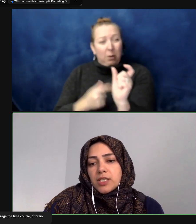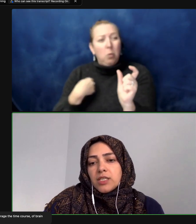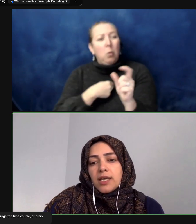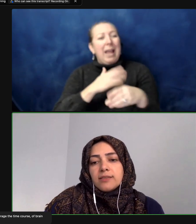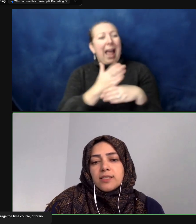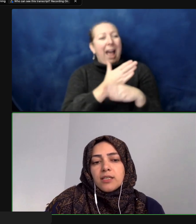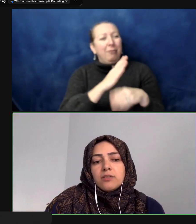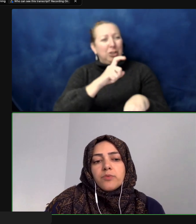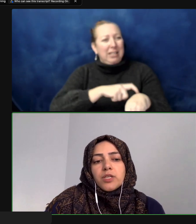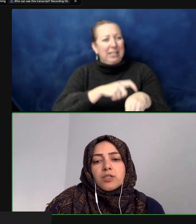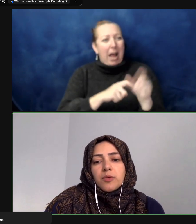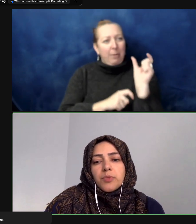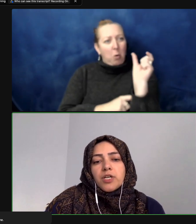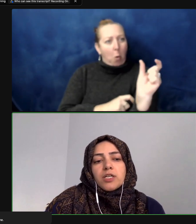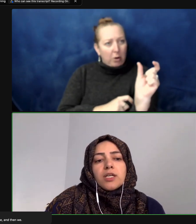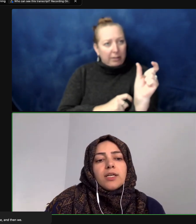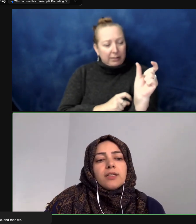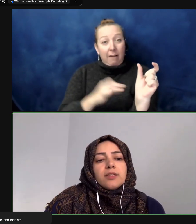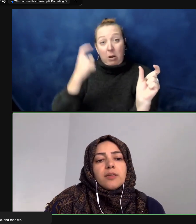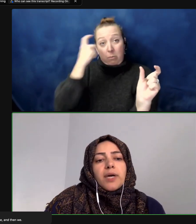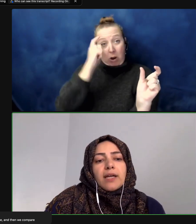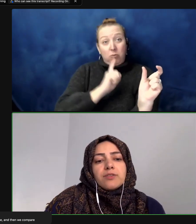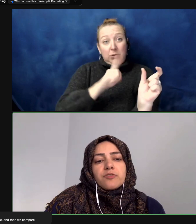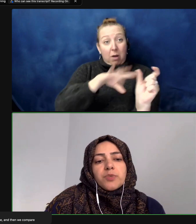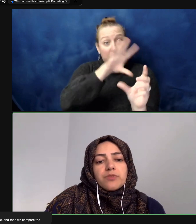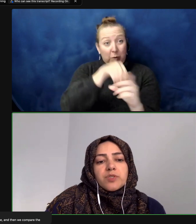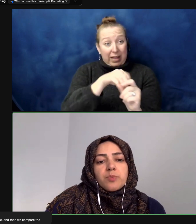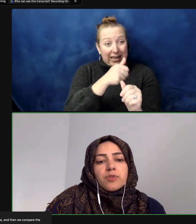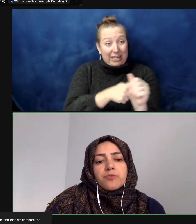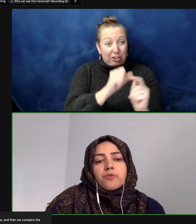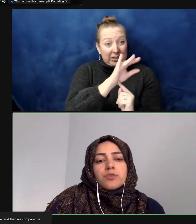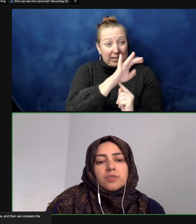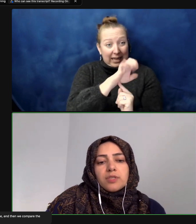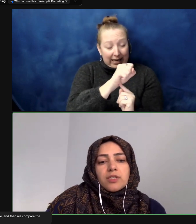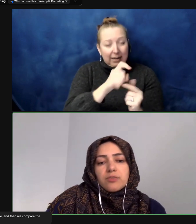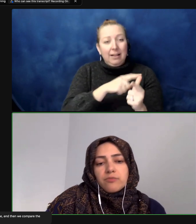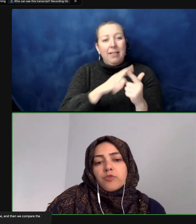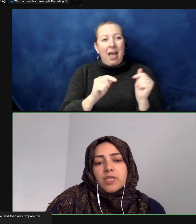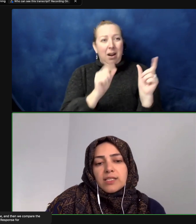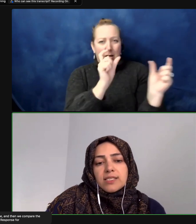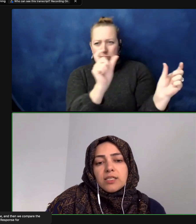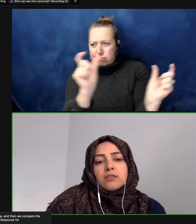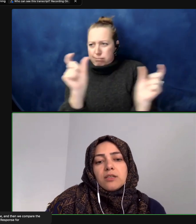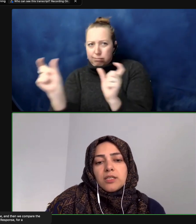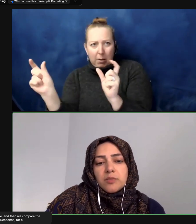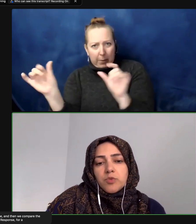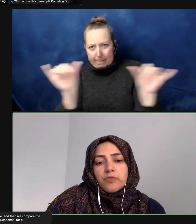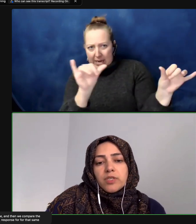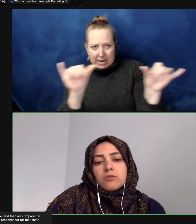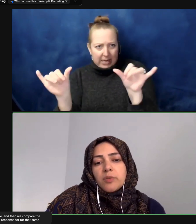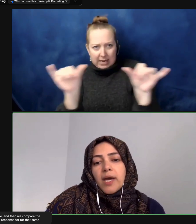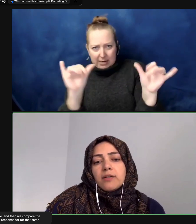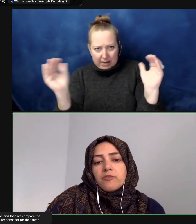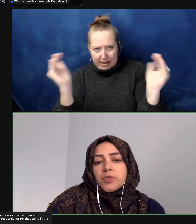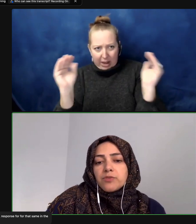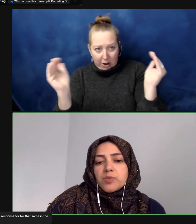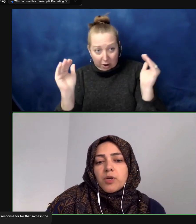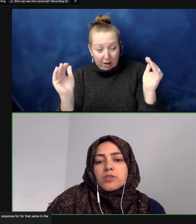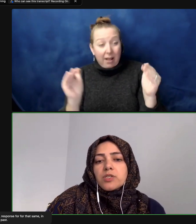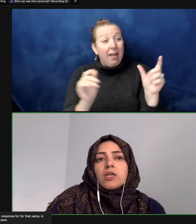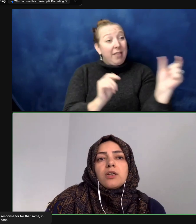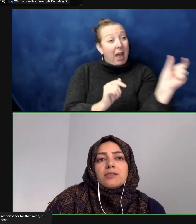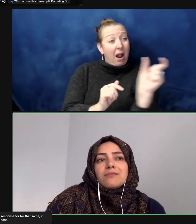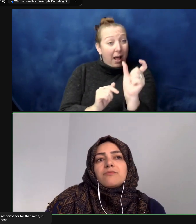each scene, and then we compare the patterns of brain response for that scene in the movie to the pattern of